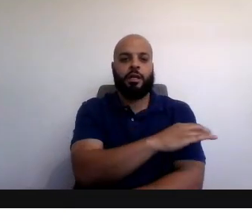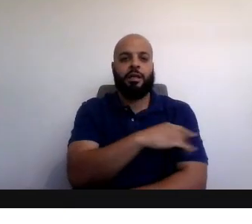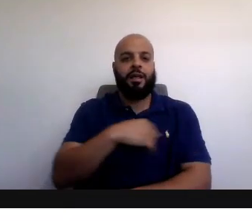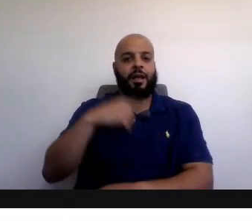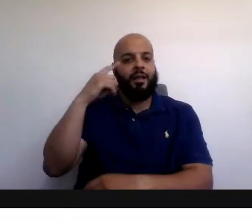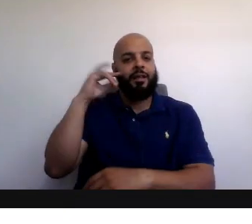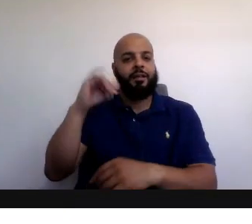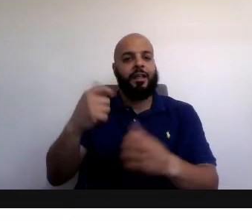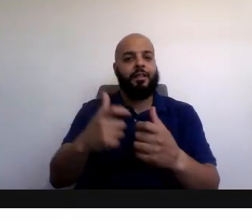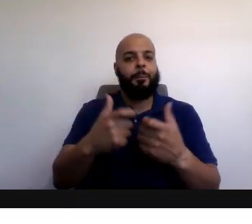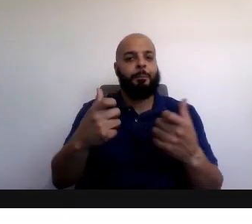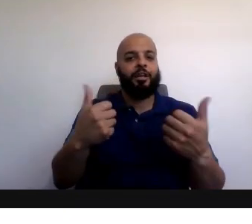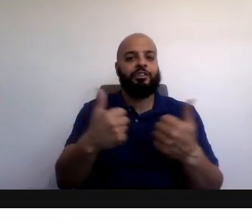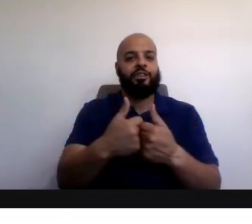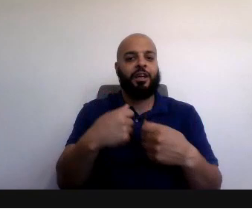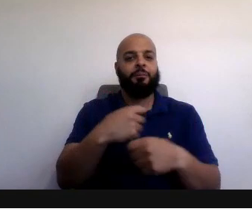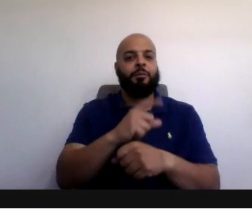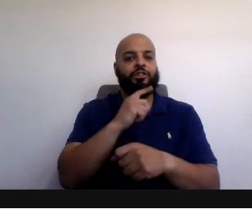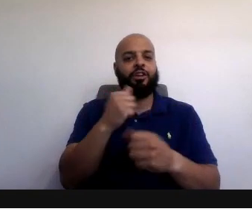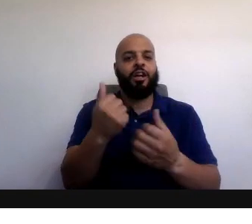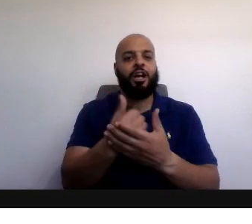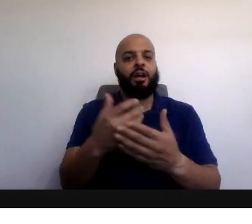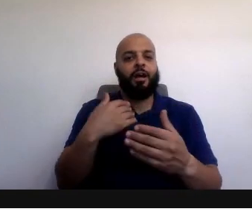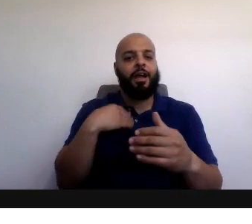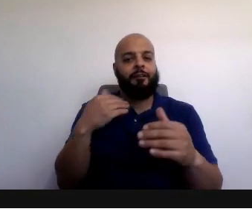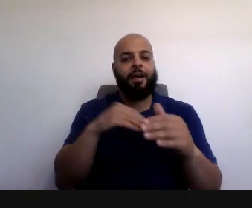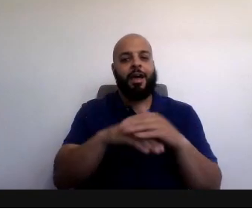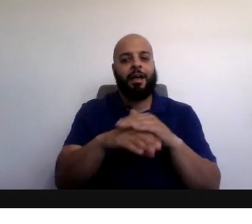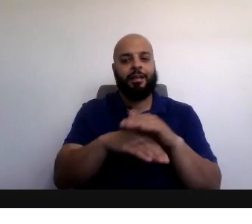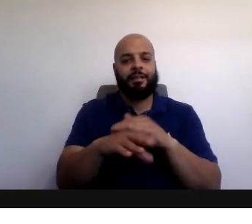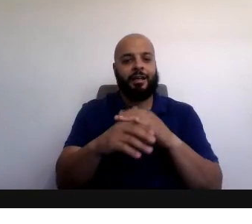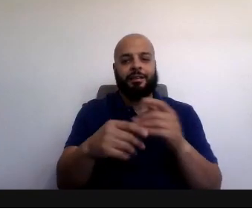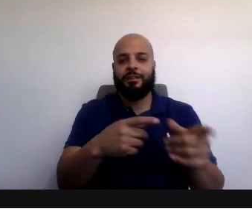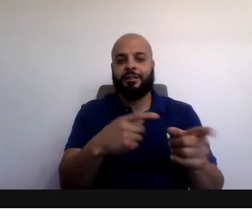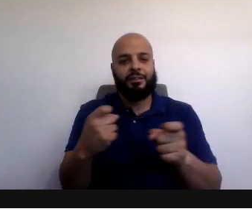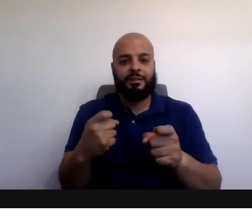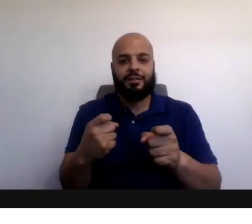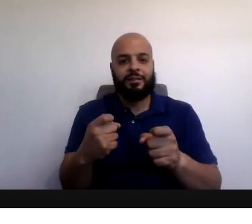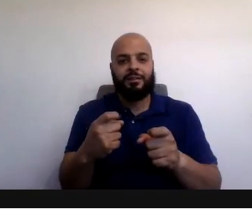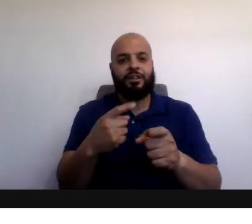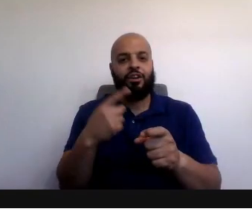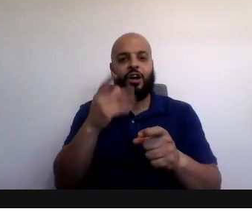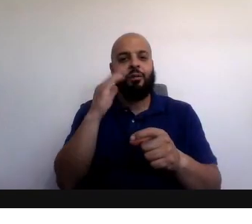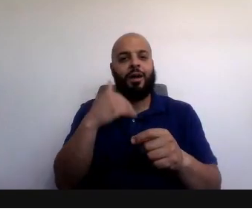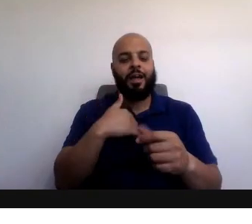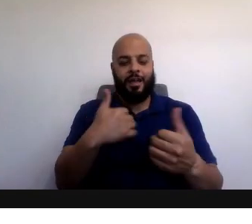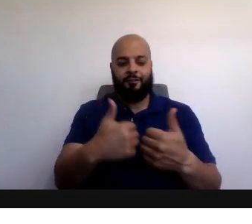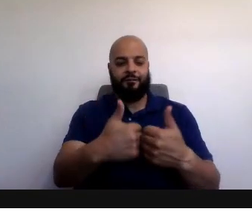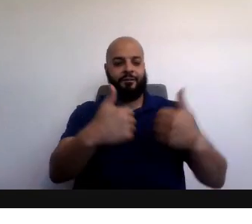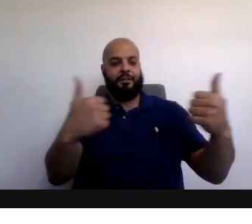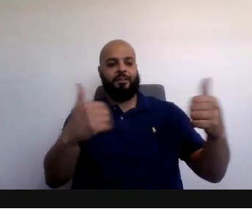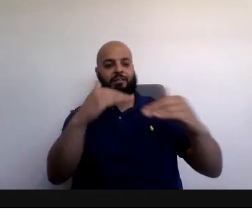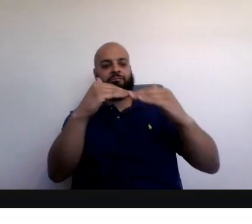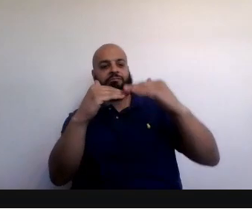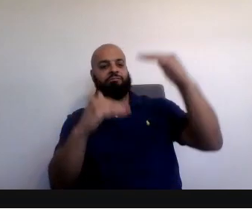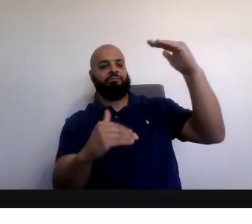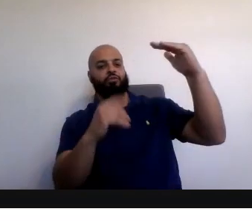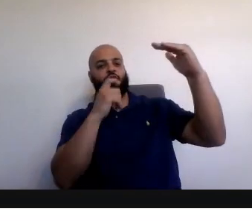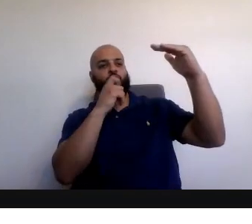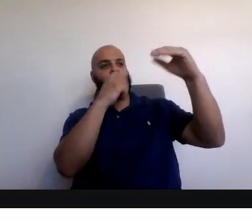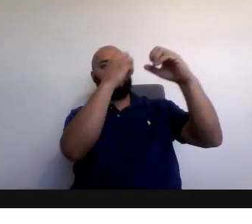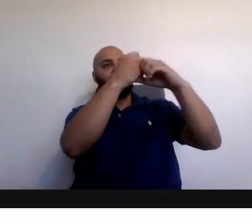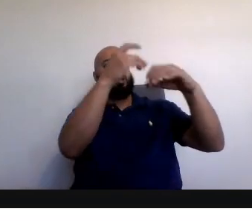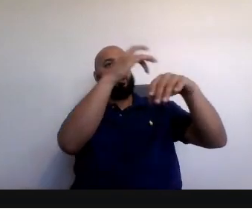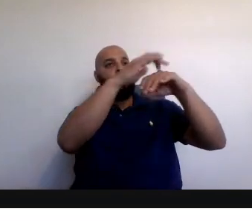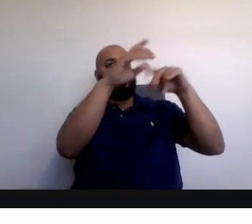making sure that everyone gets access as soon as possible. There's always going to be a divide between who gets it, the early adopters, and